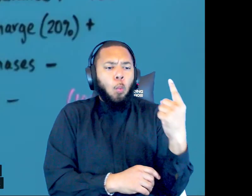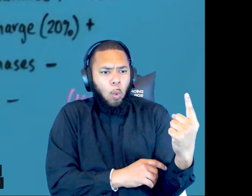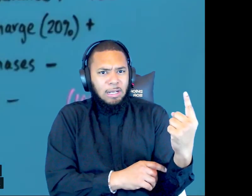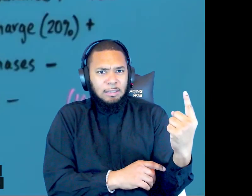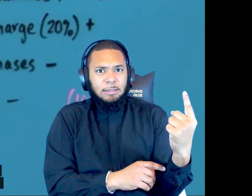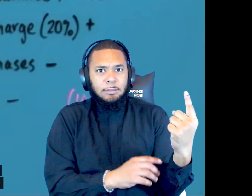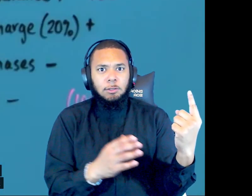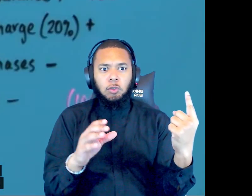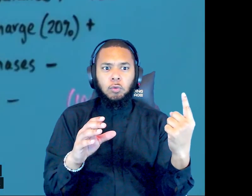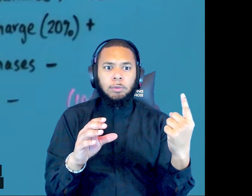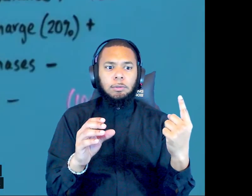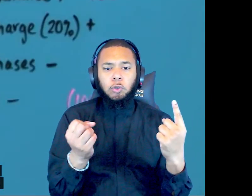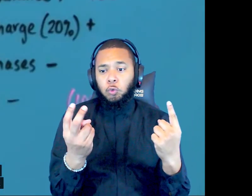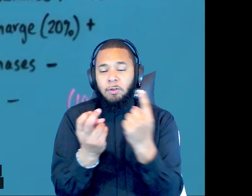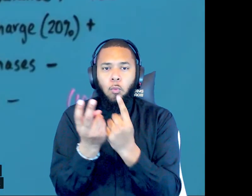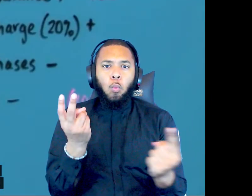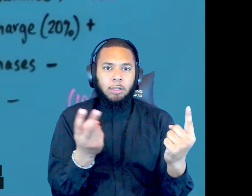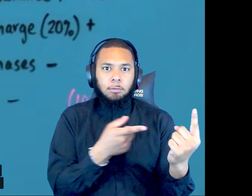by 12.